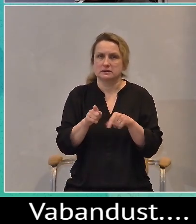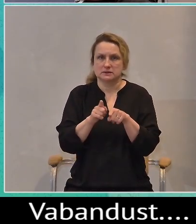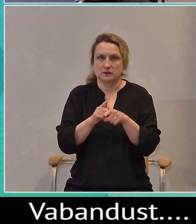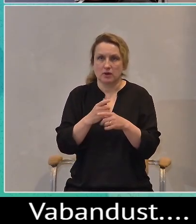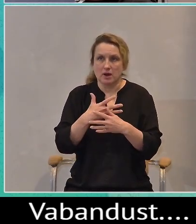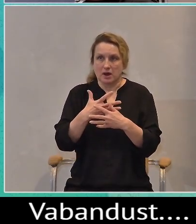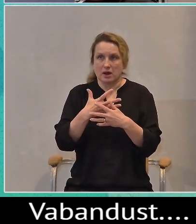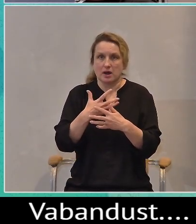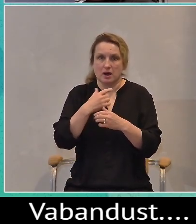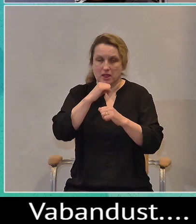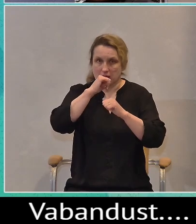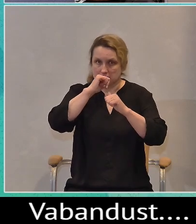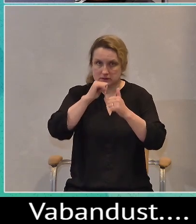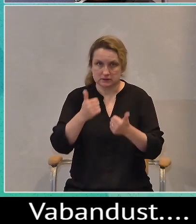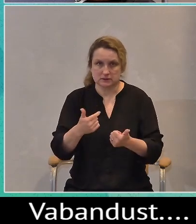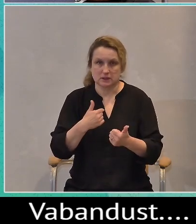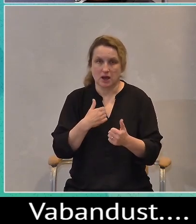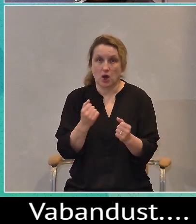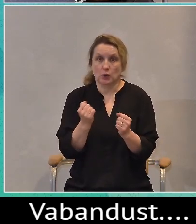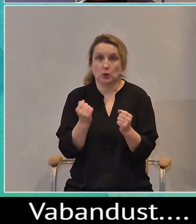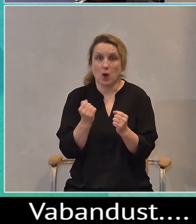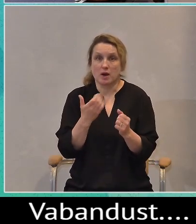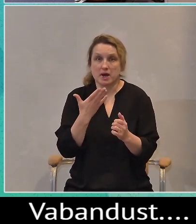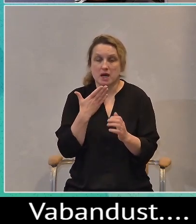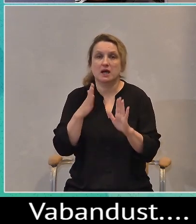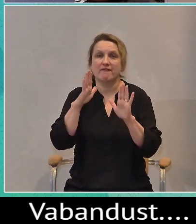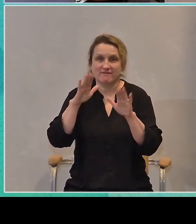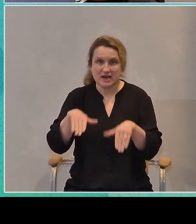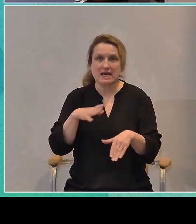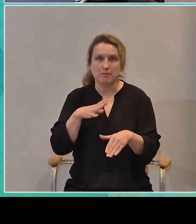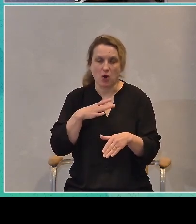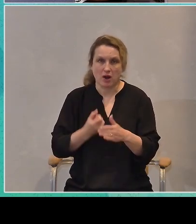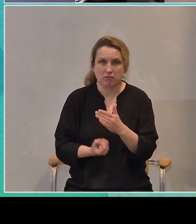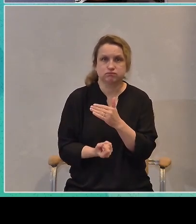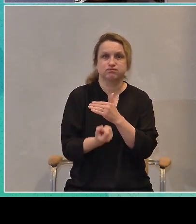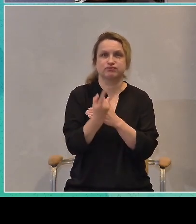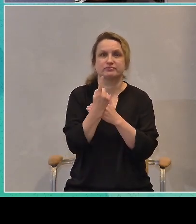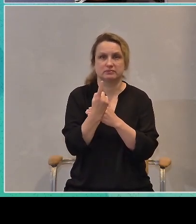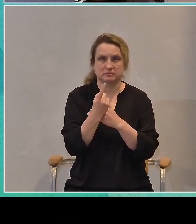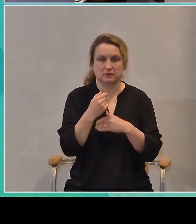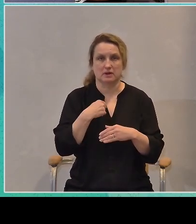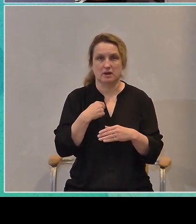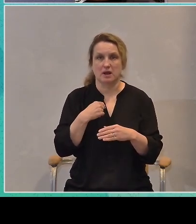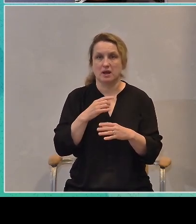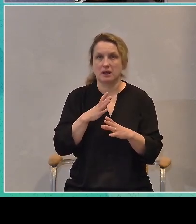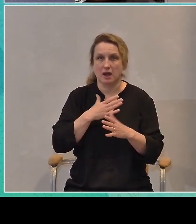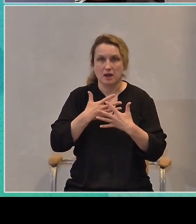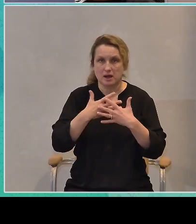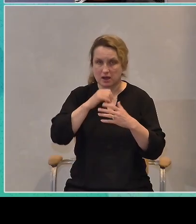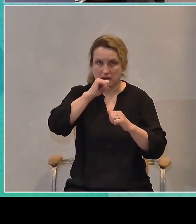I had an anaphylactic shock-like episode. This was probably due to cold